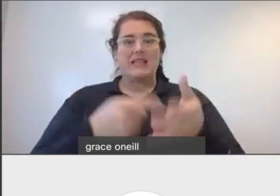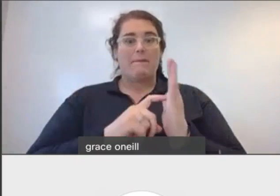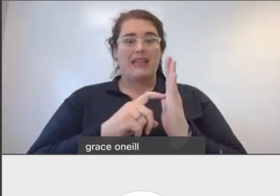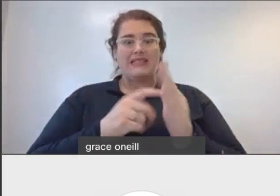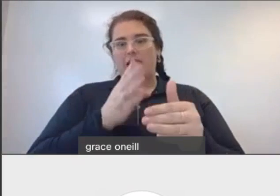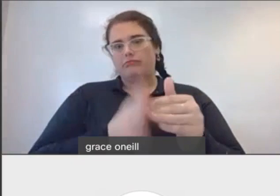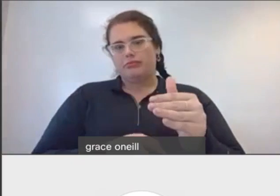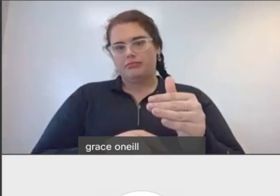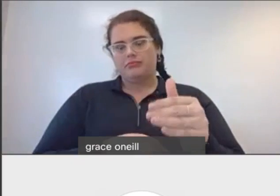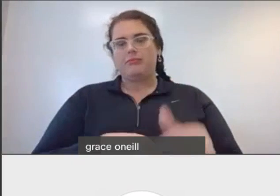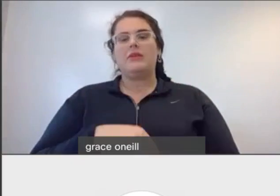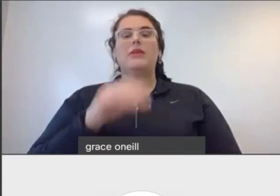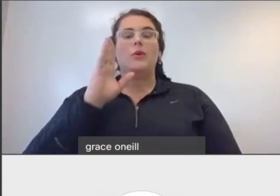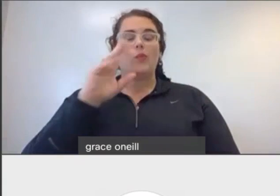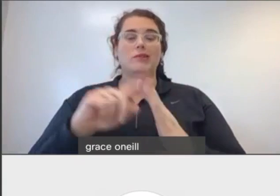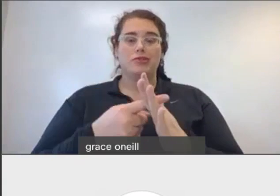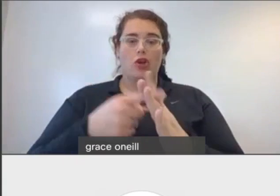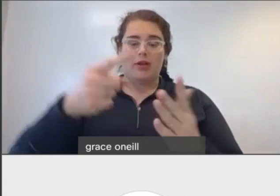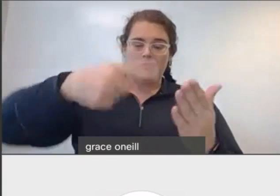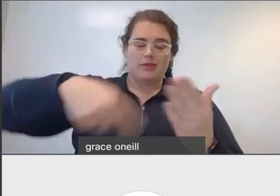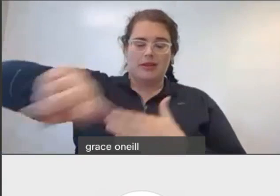28th. And so